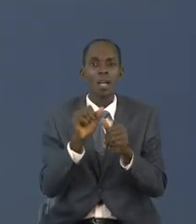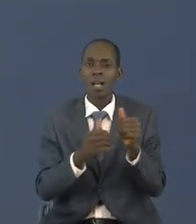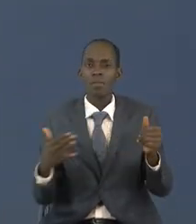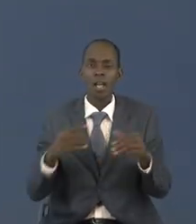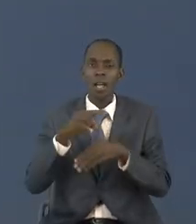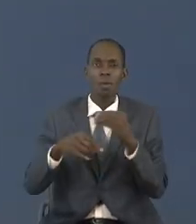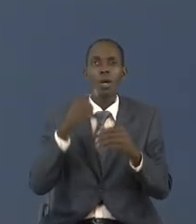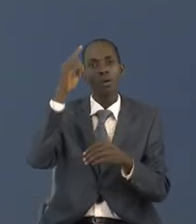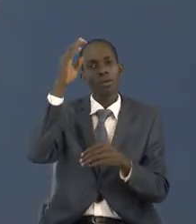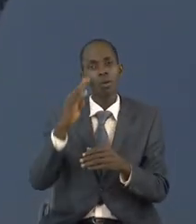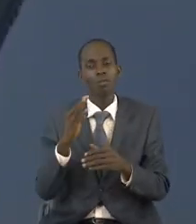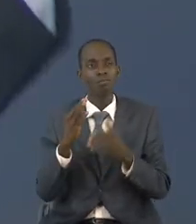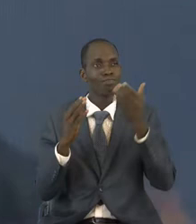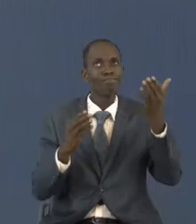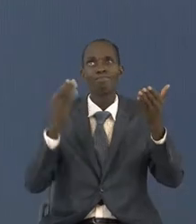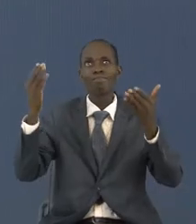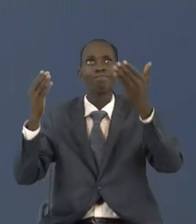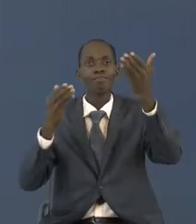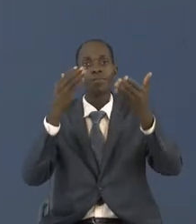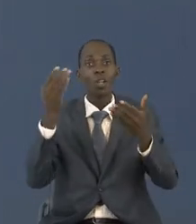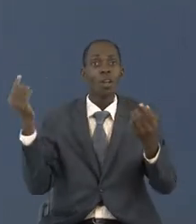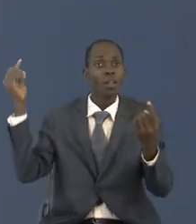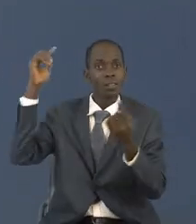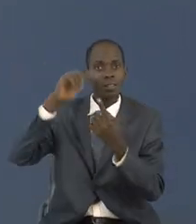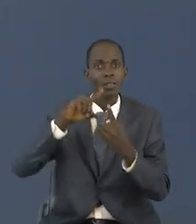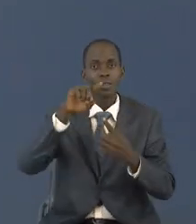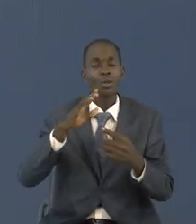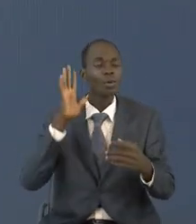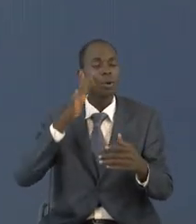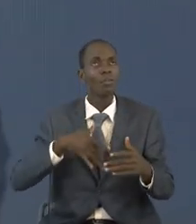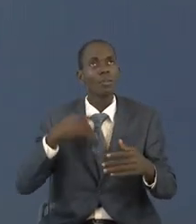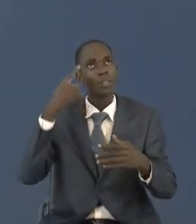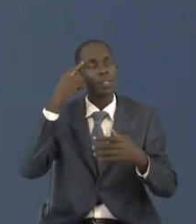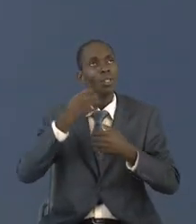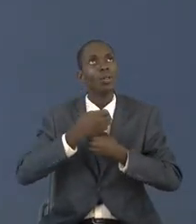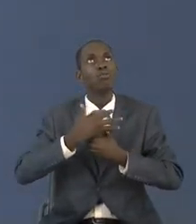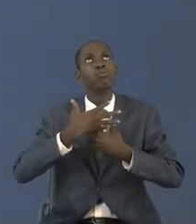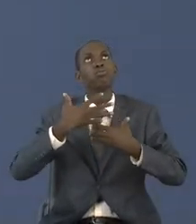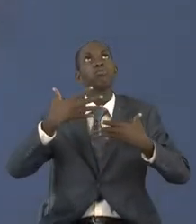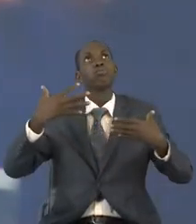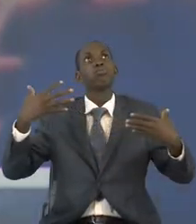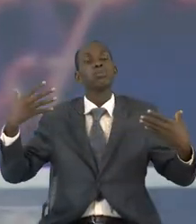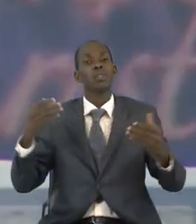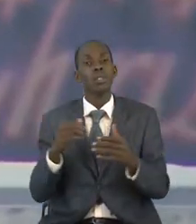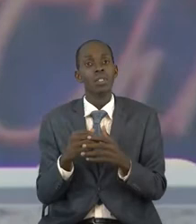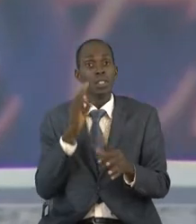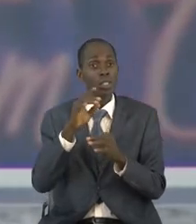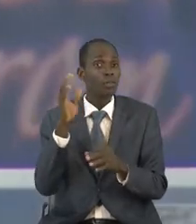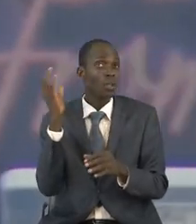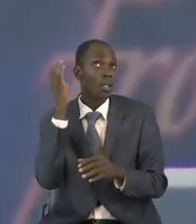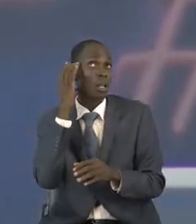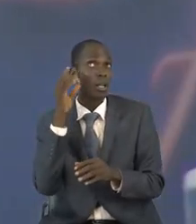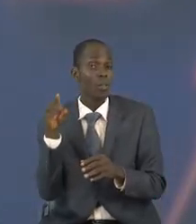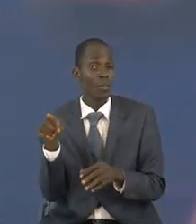there until your head will swell if you are listening to them. But they do not follow